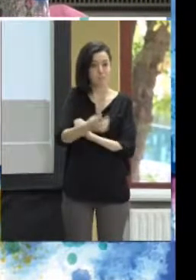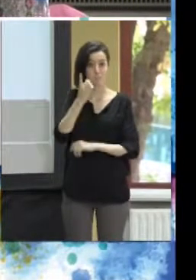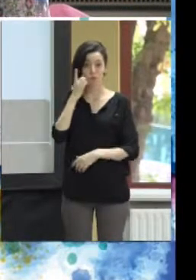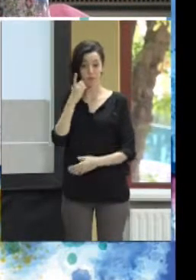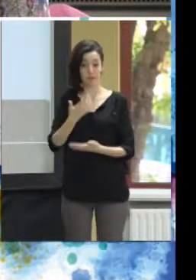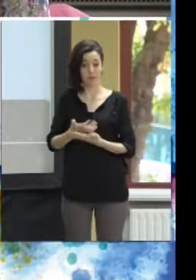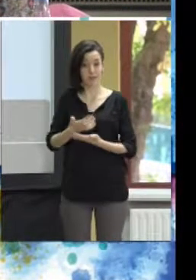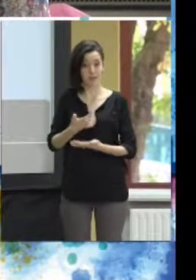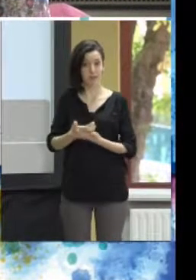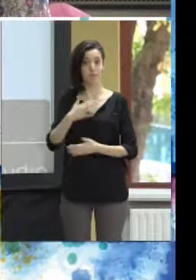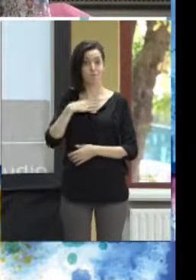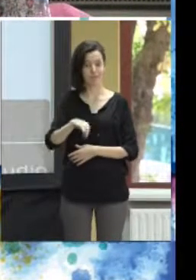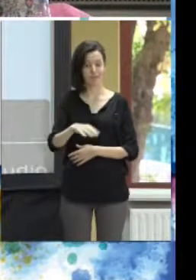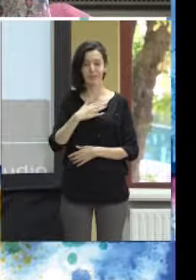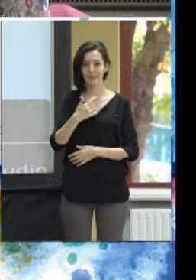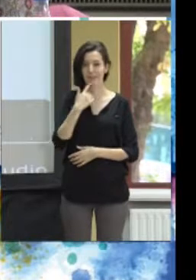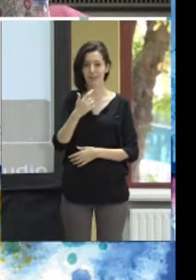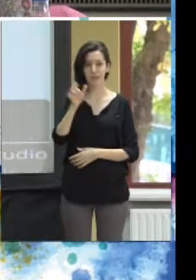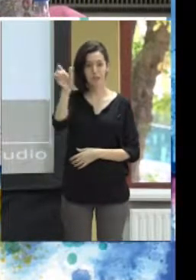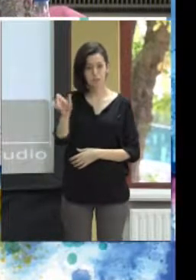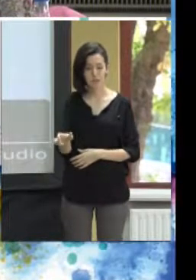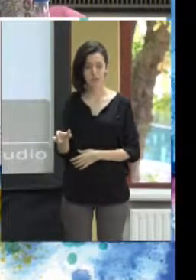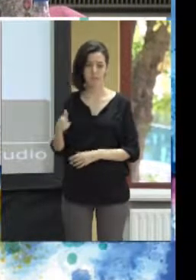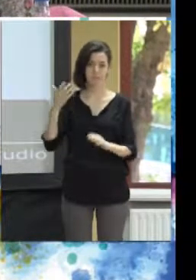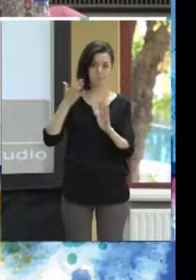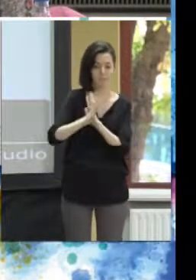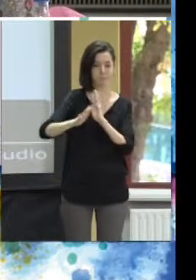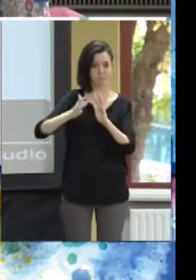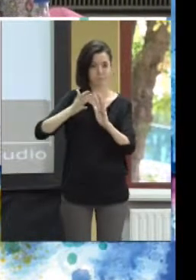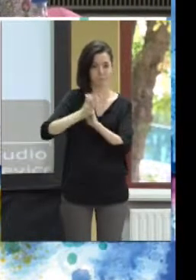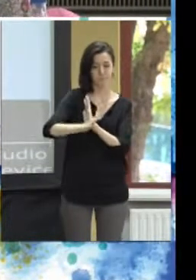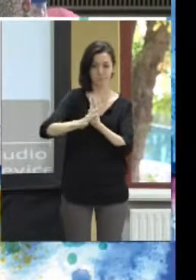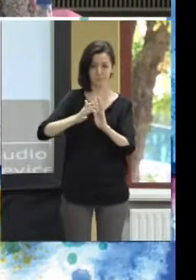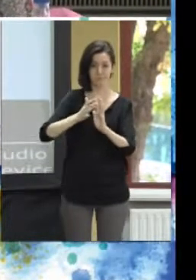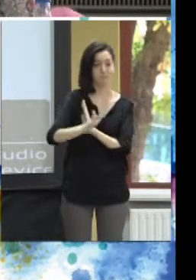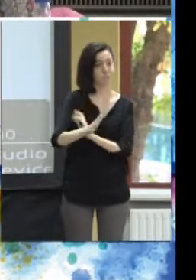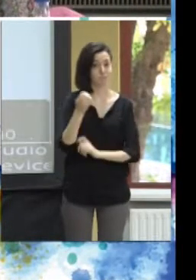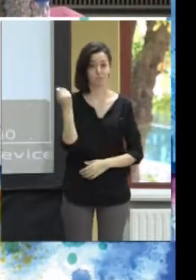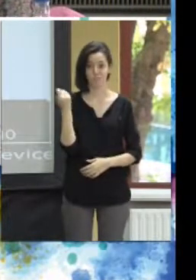downloaded in a mobile device, we won't need to have someone explaining